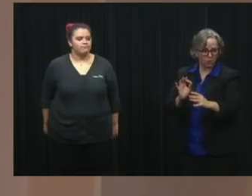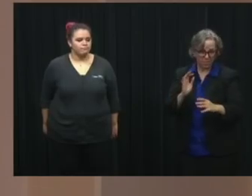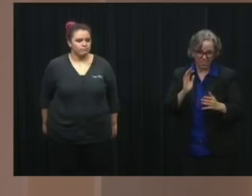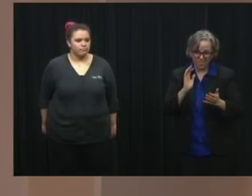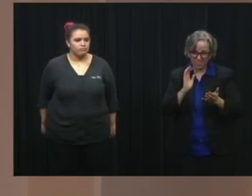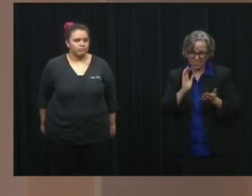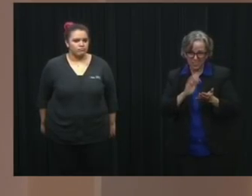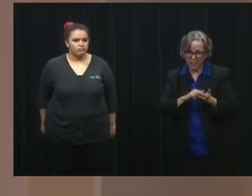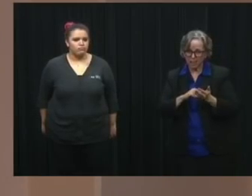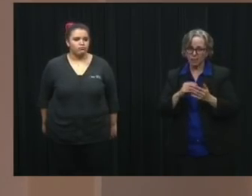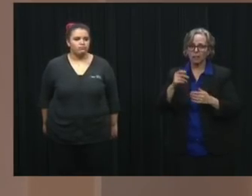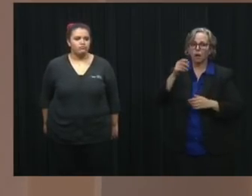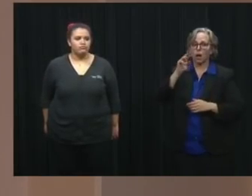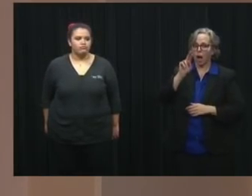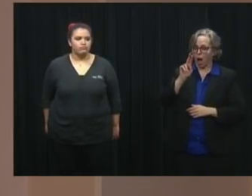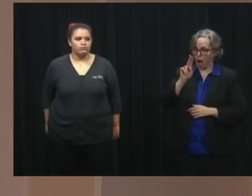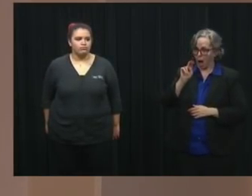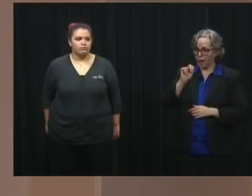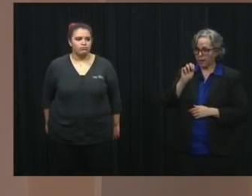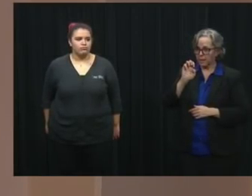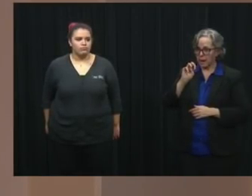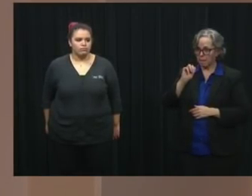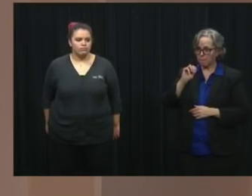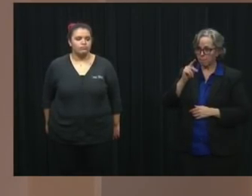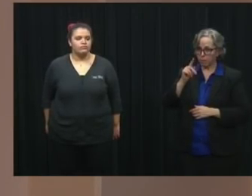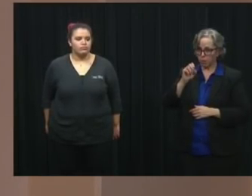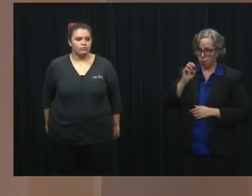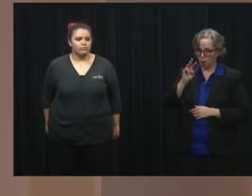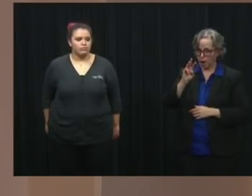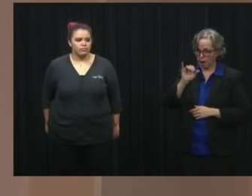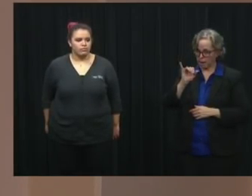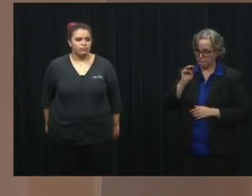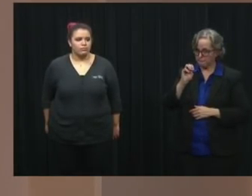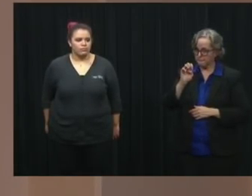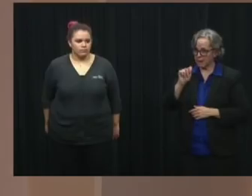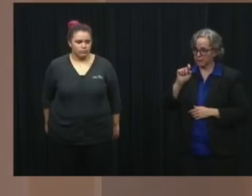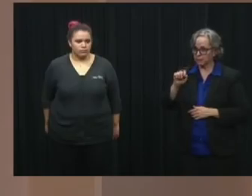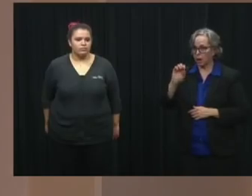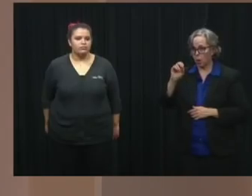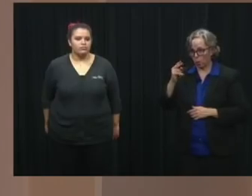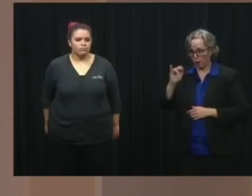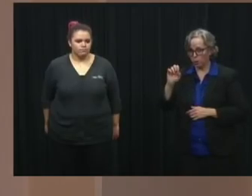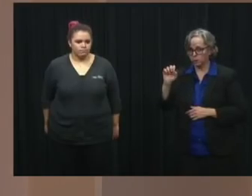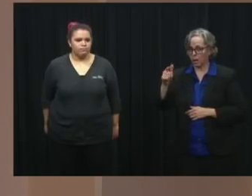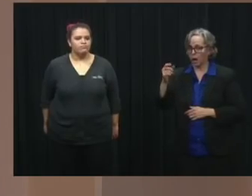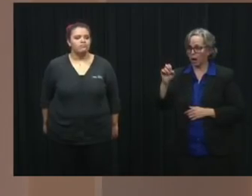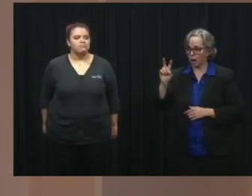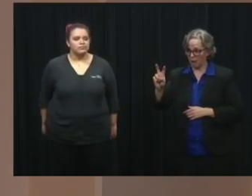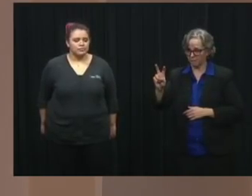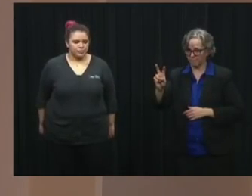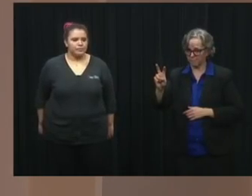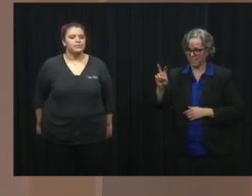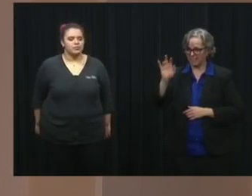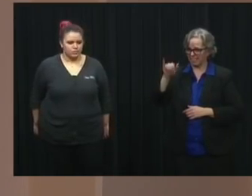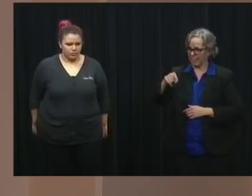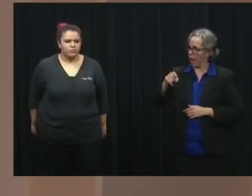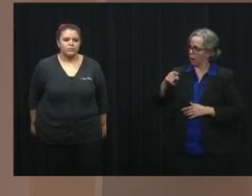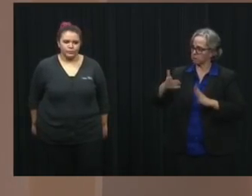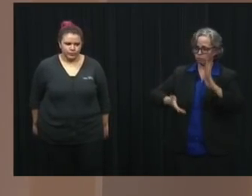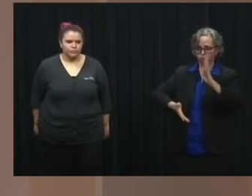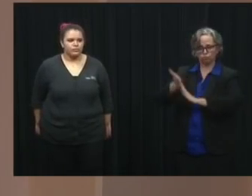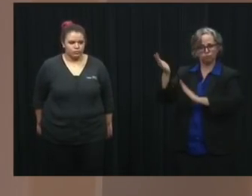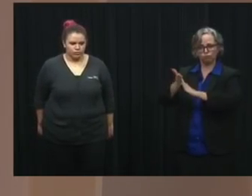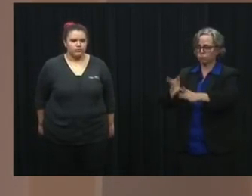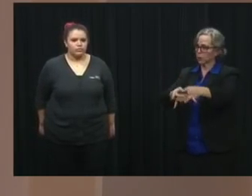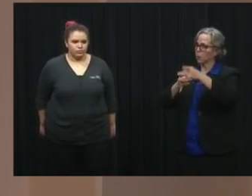unemployment.ohio.gov is up and running, where you can apply for unemployment, and she assures me that there have been no failures of the system today.